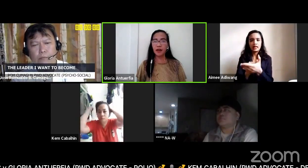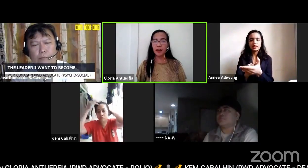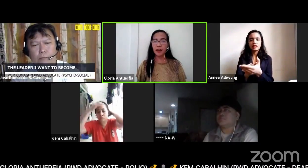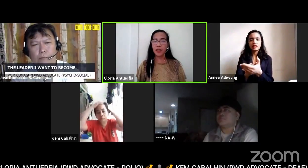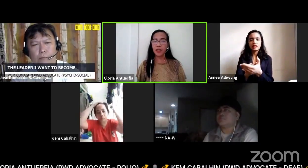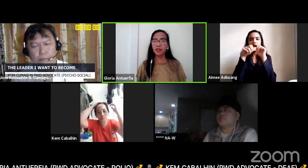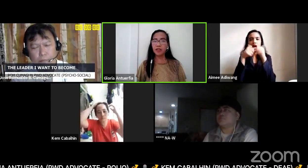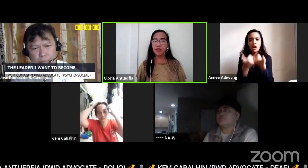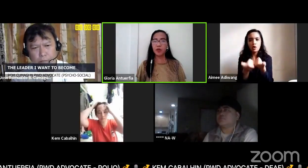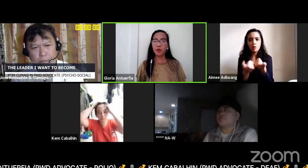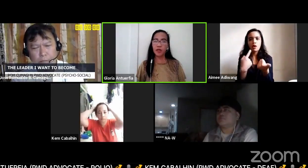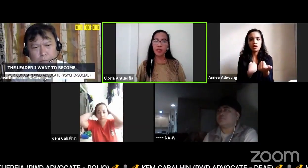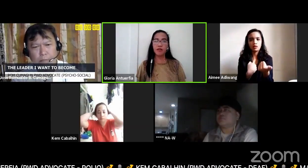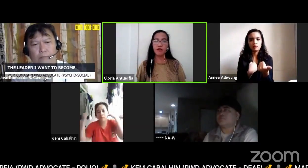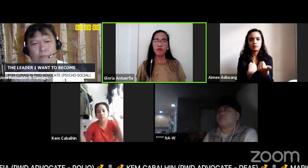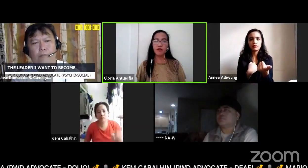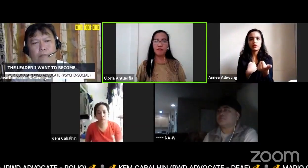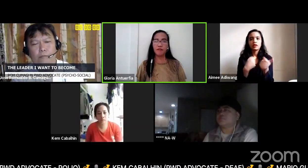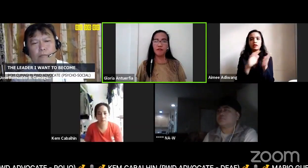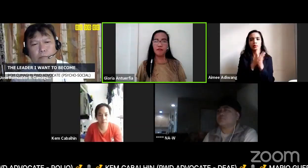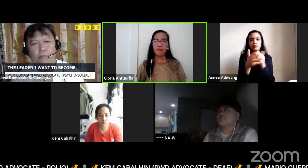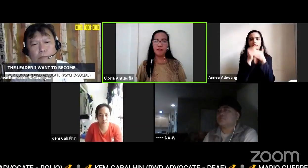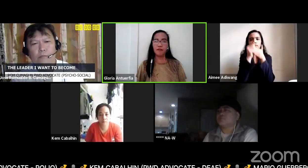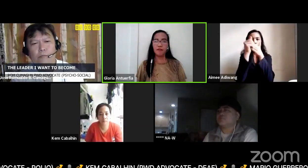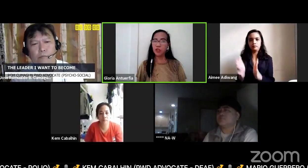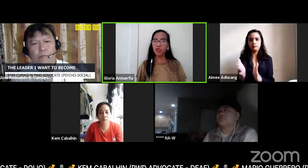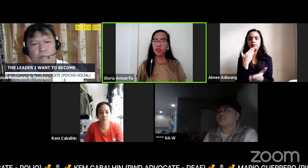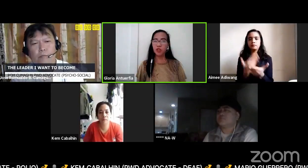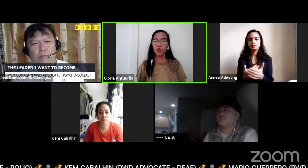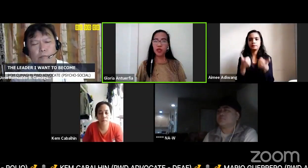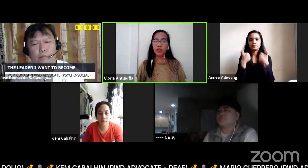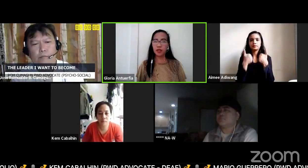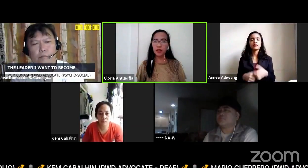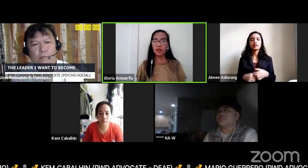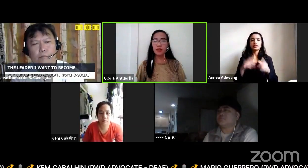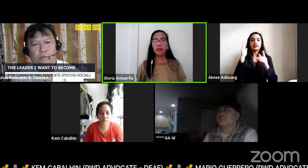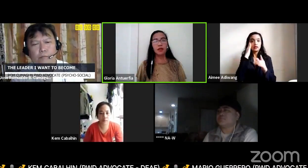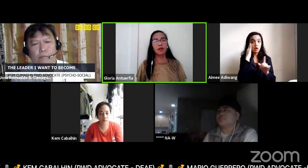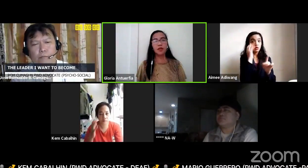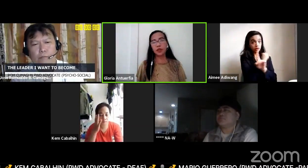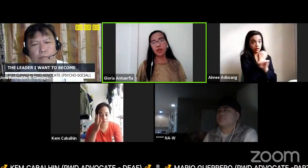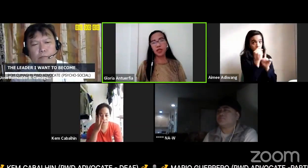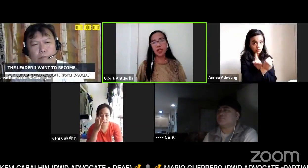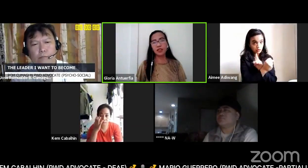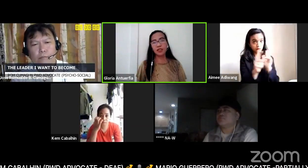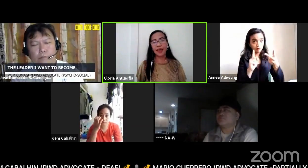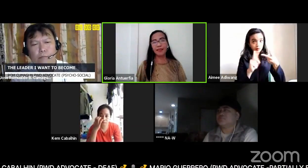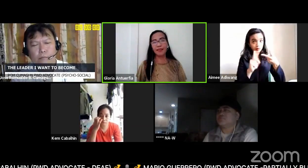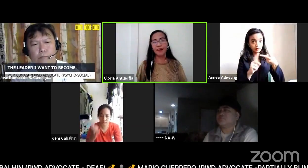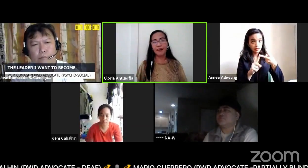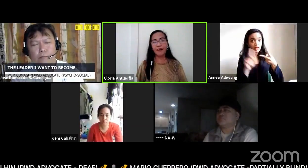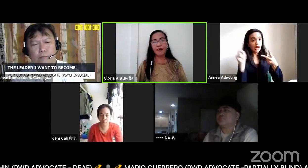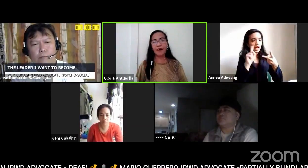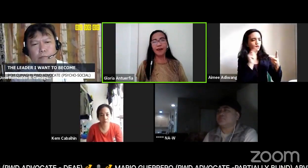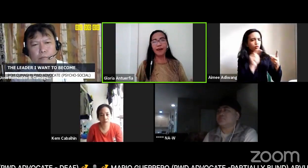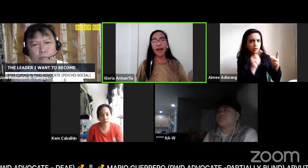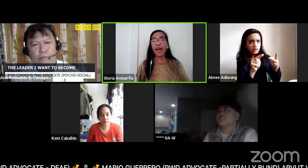the one example of a good leader. Know the situation, know their needs,